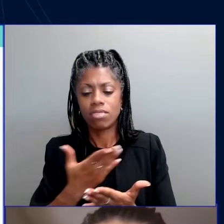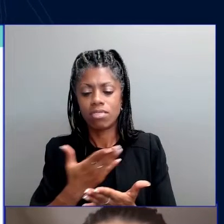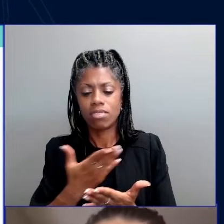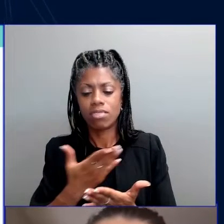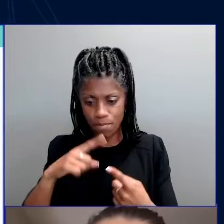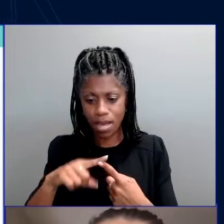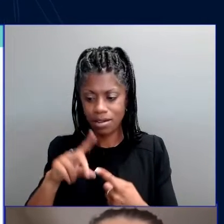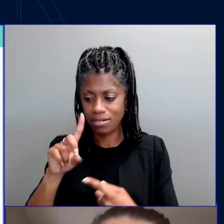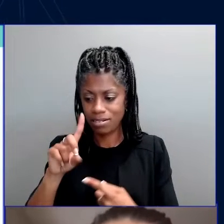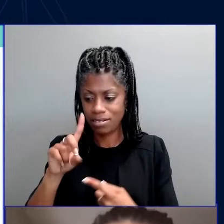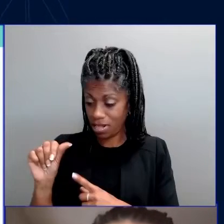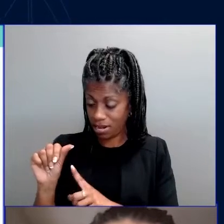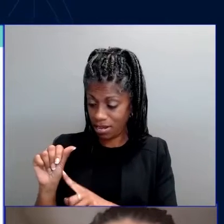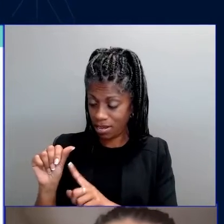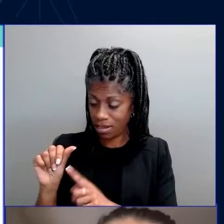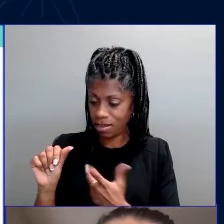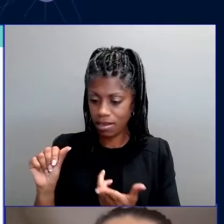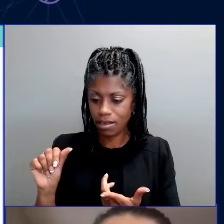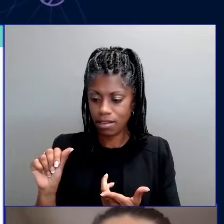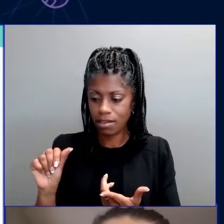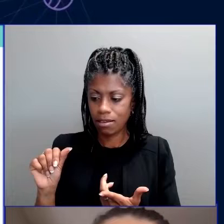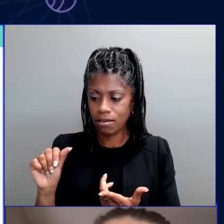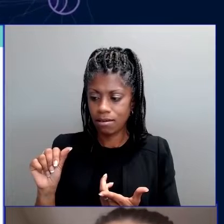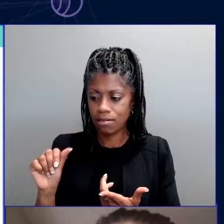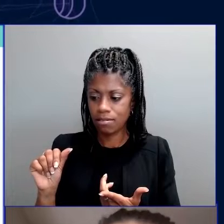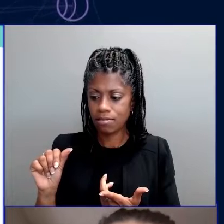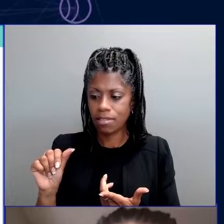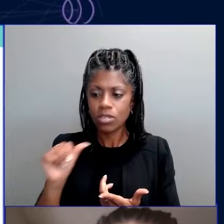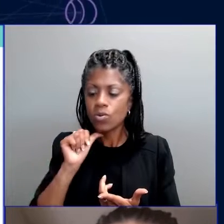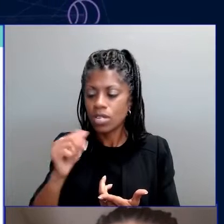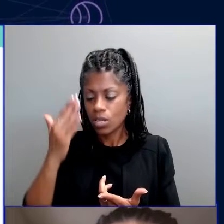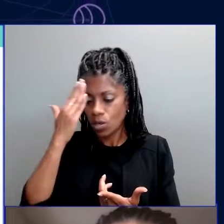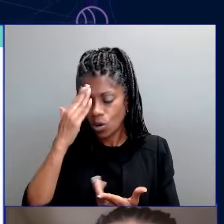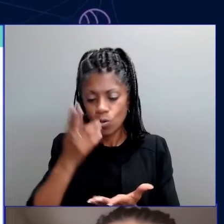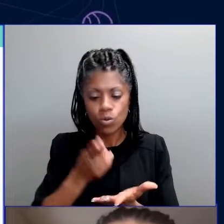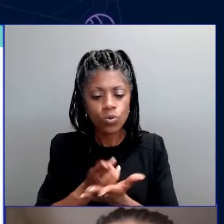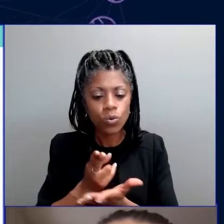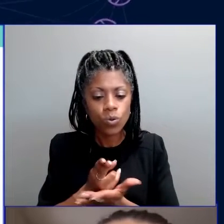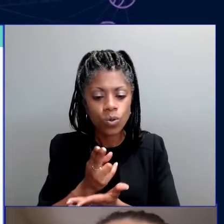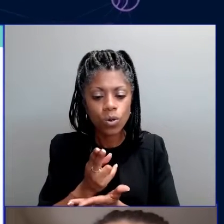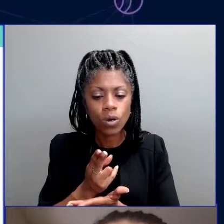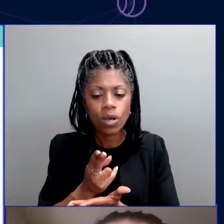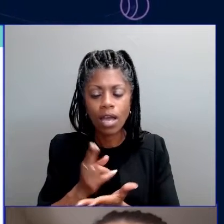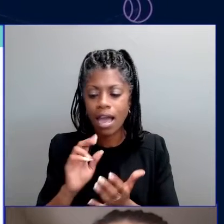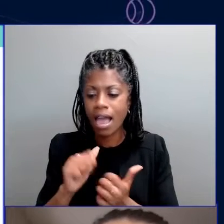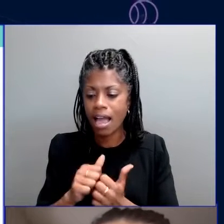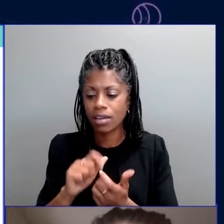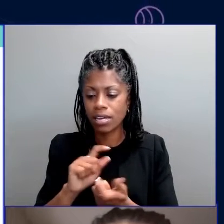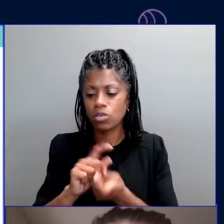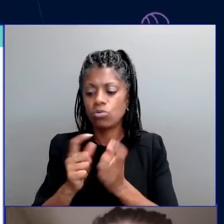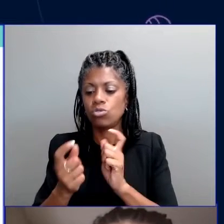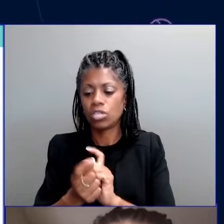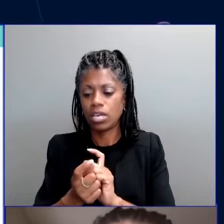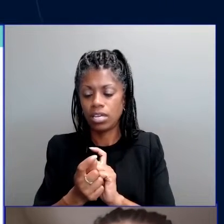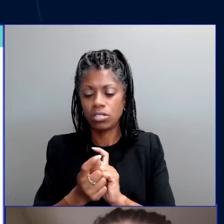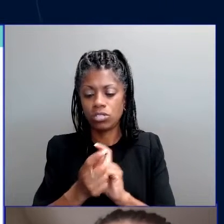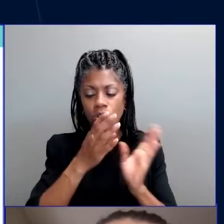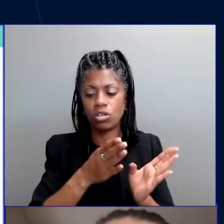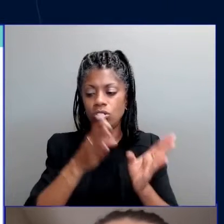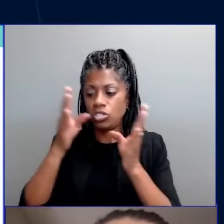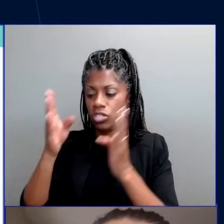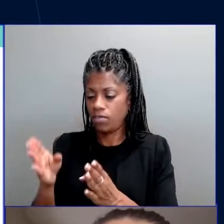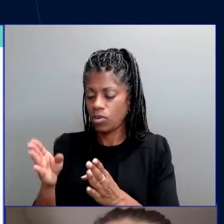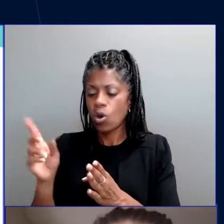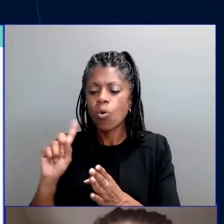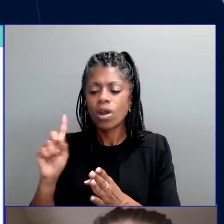one thing you can change today to make your work more access-centered? Where are the gaps in your story, in the